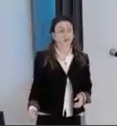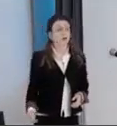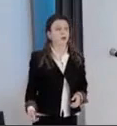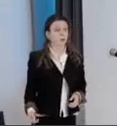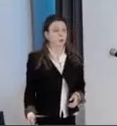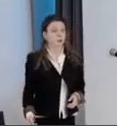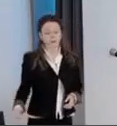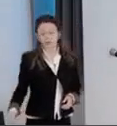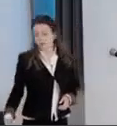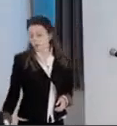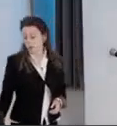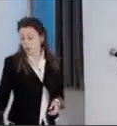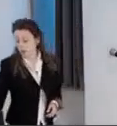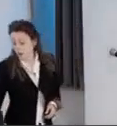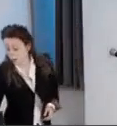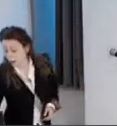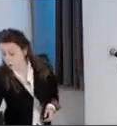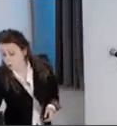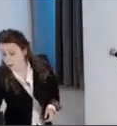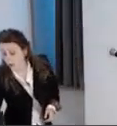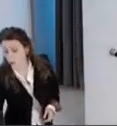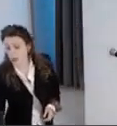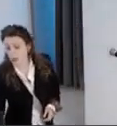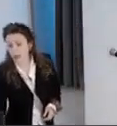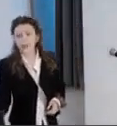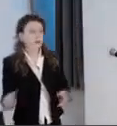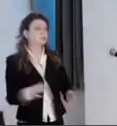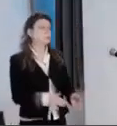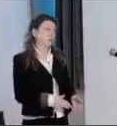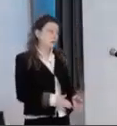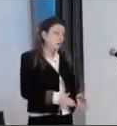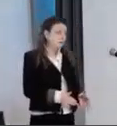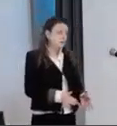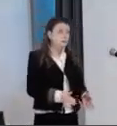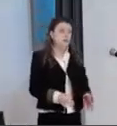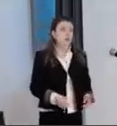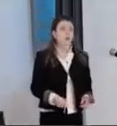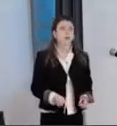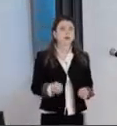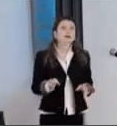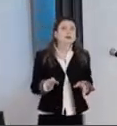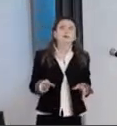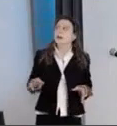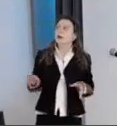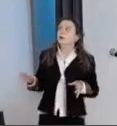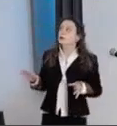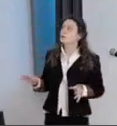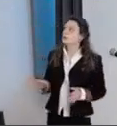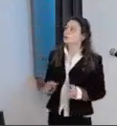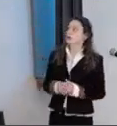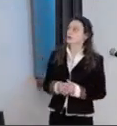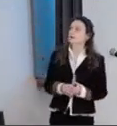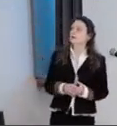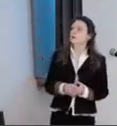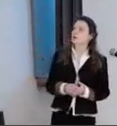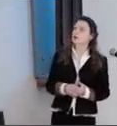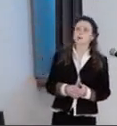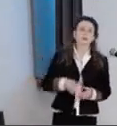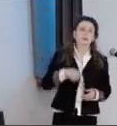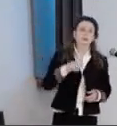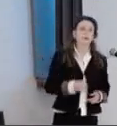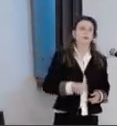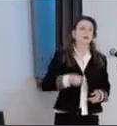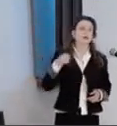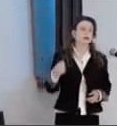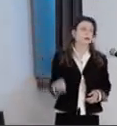properly aesthetically appreciate nature range from less demanding answers, such as what I take Zangwill to be suggesting,